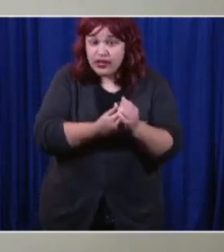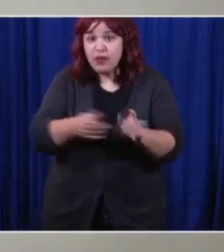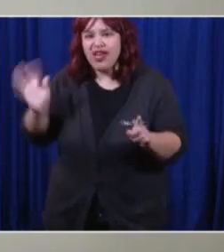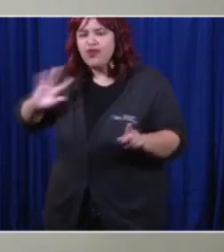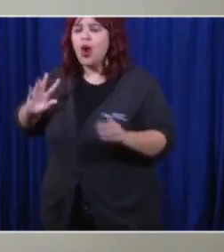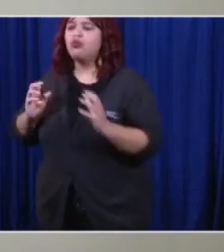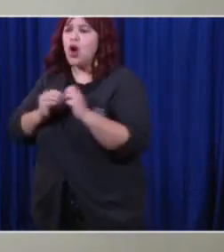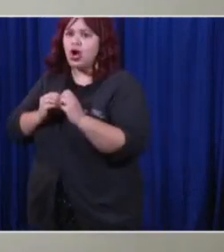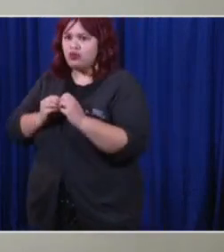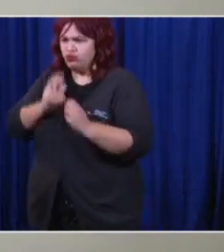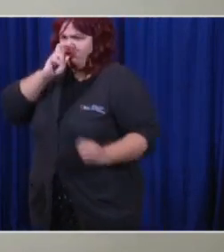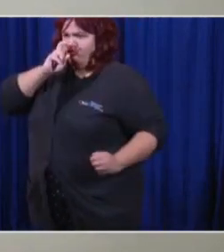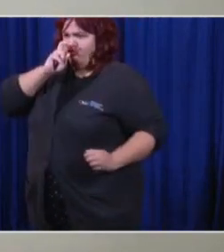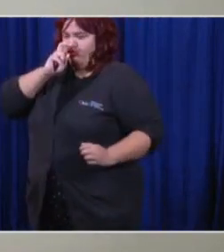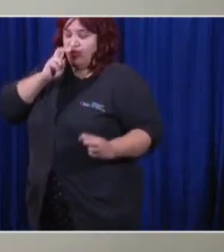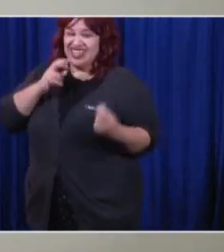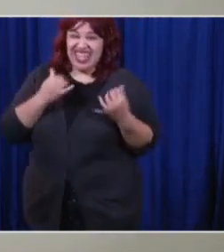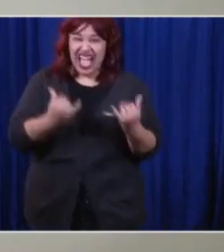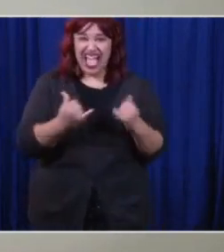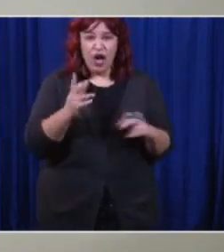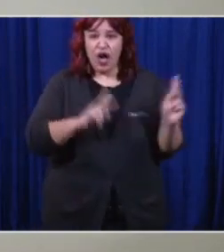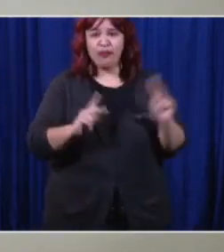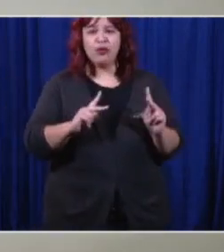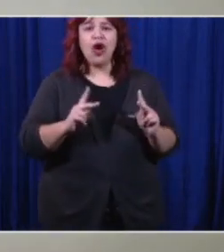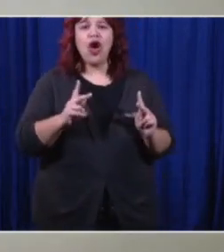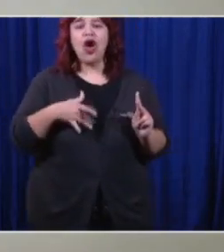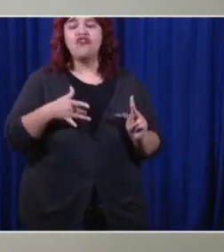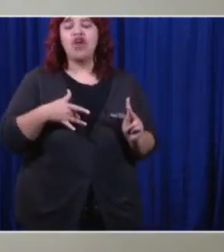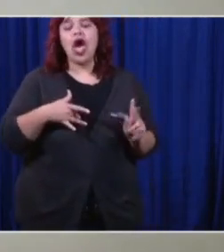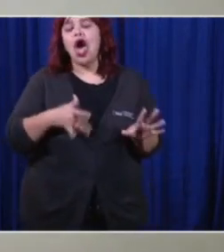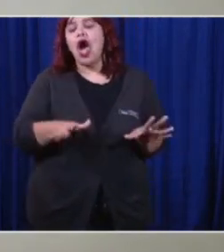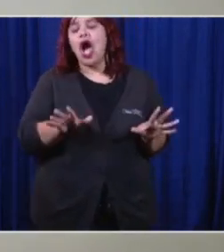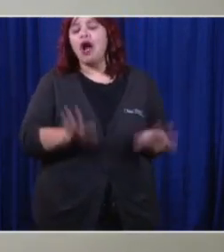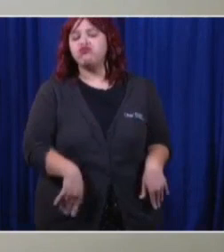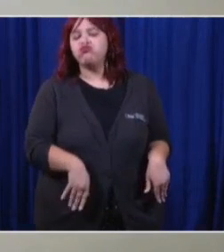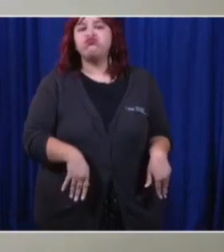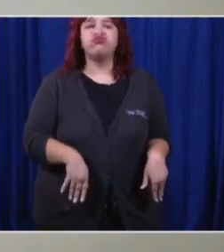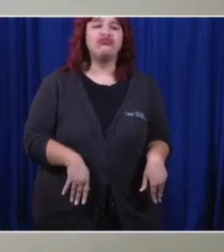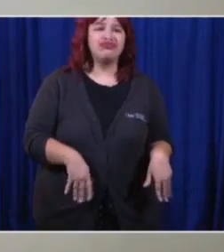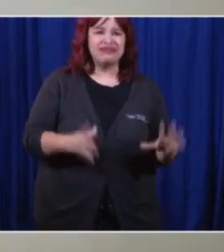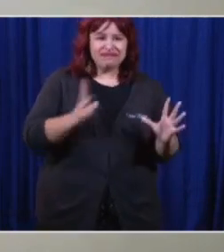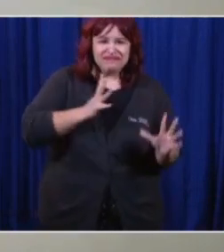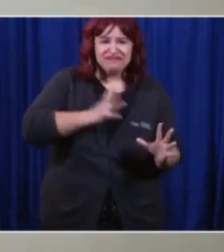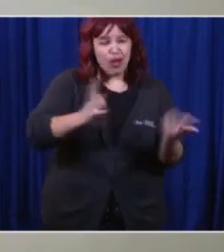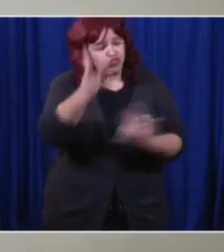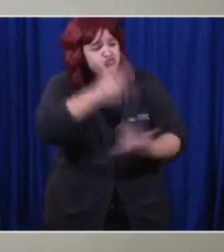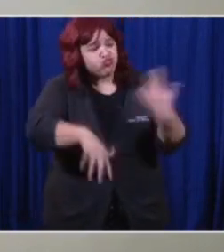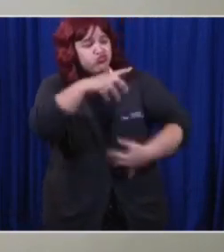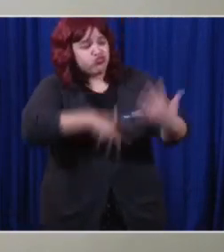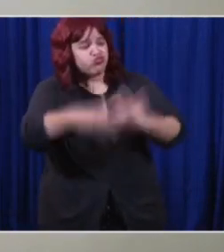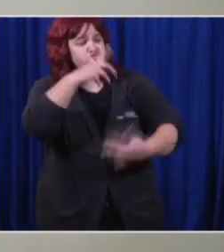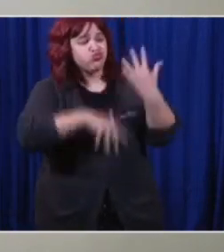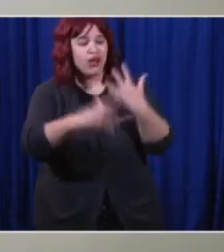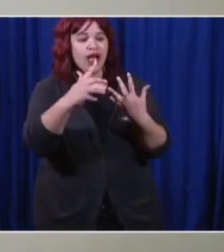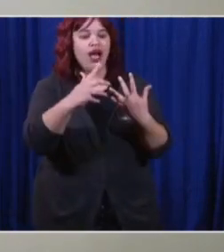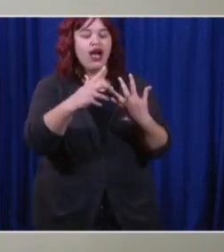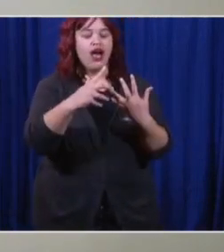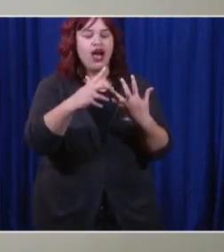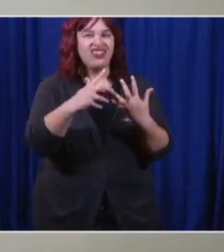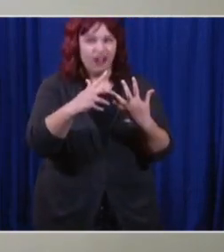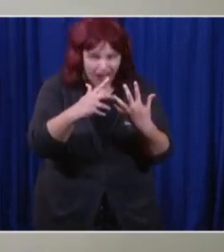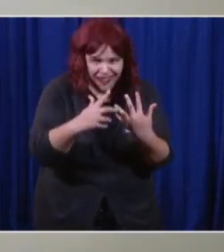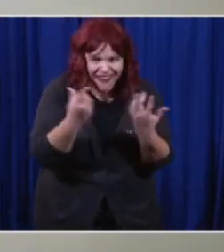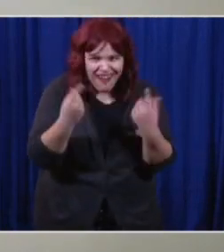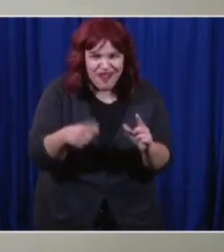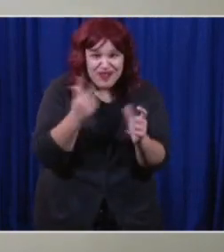and allowing more people into social events that are not part of their bubble. And that's where I think we're seeing the wide and diffuse spread of this